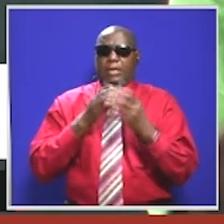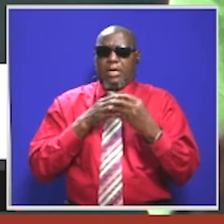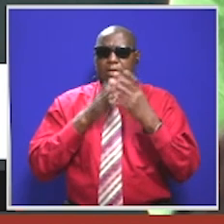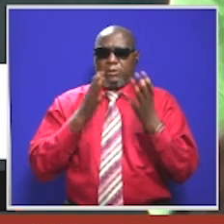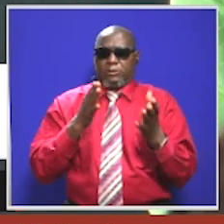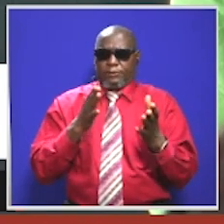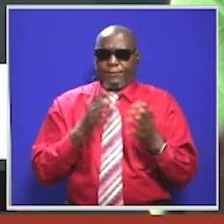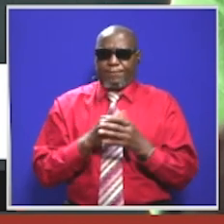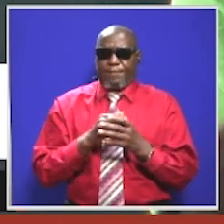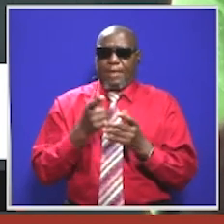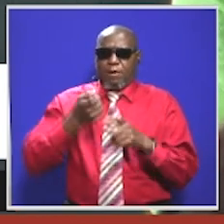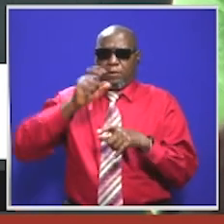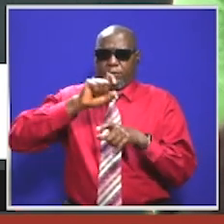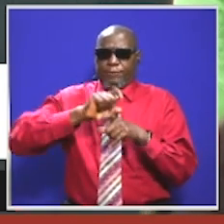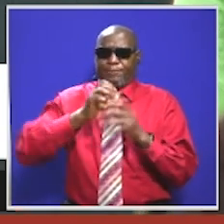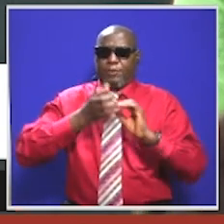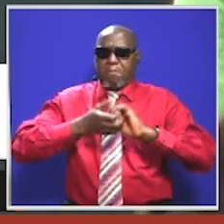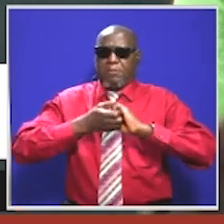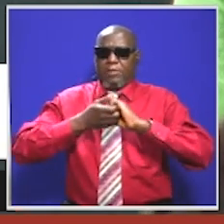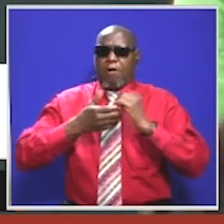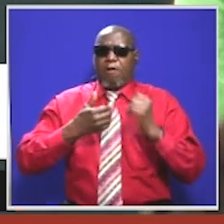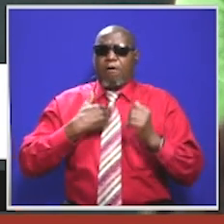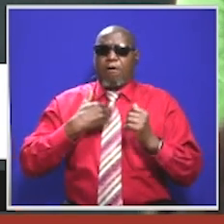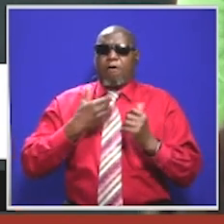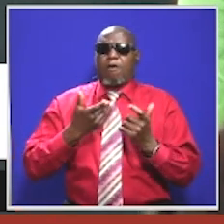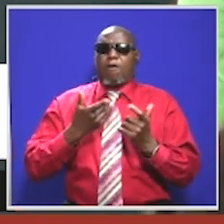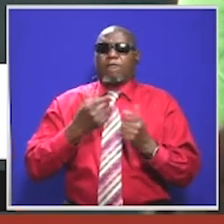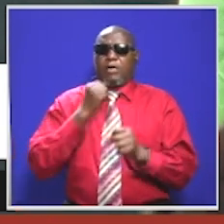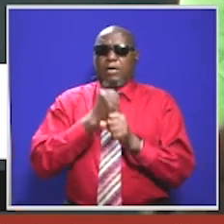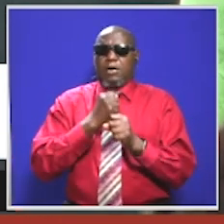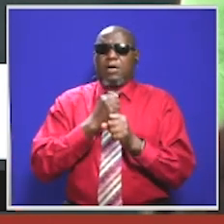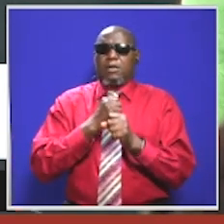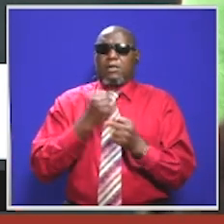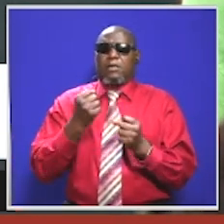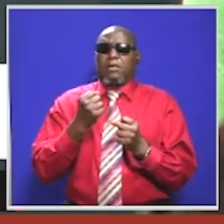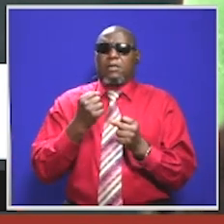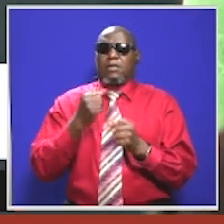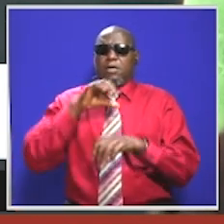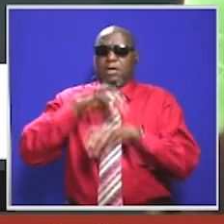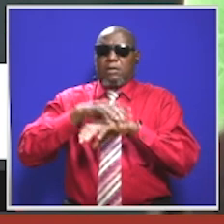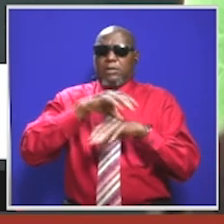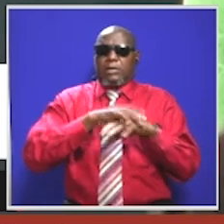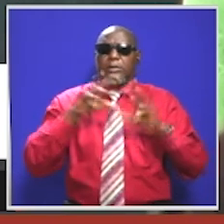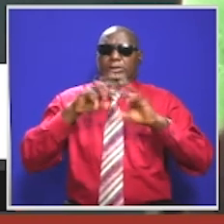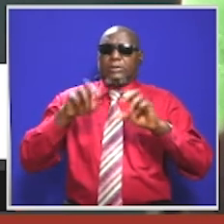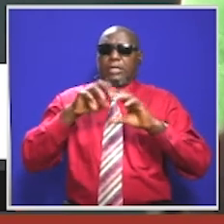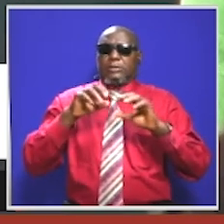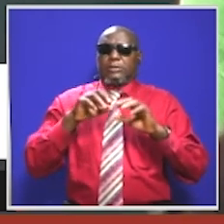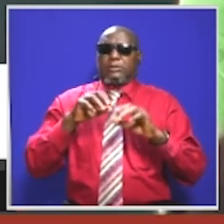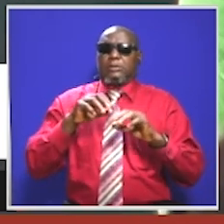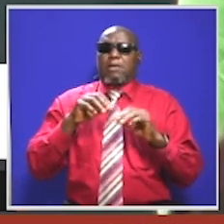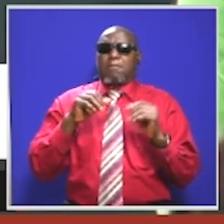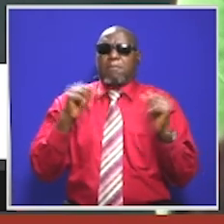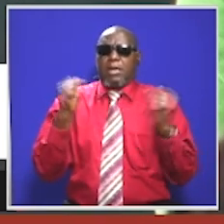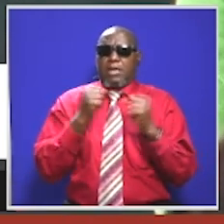Additionally, the partnership has driven groundbreaking research on malaria, HIV/AIDS,